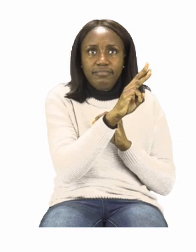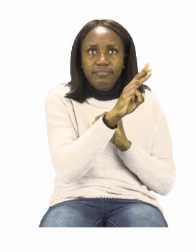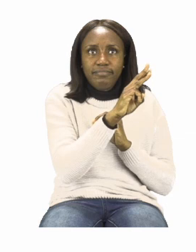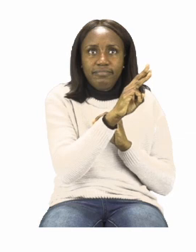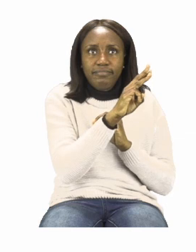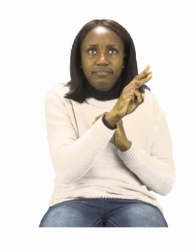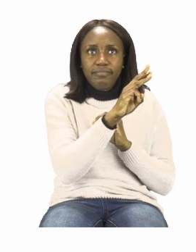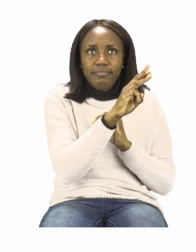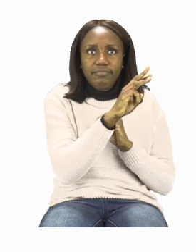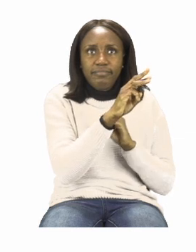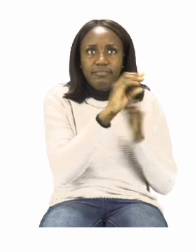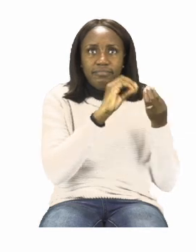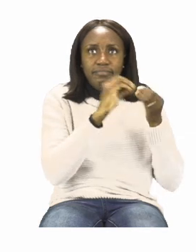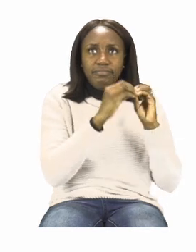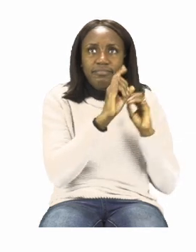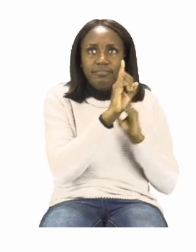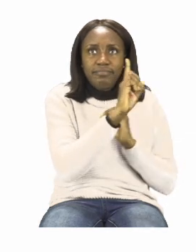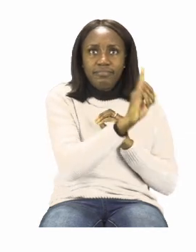number 1,